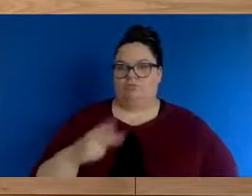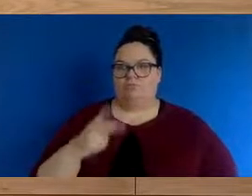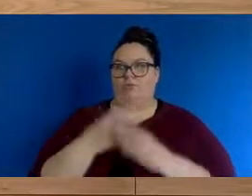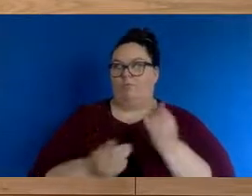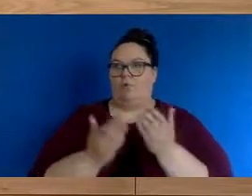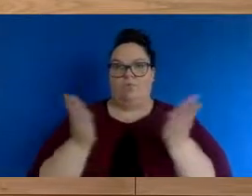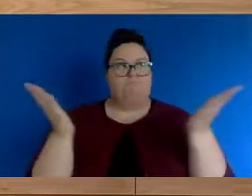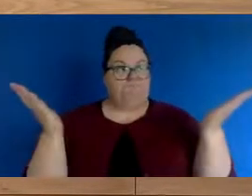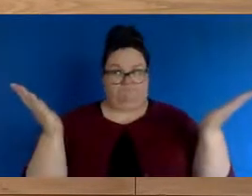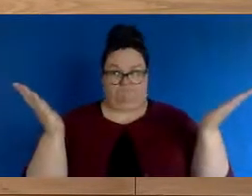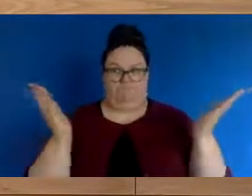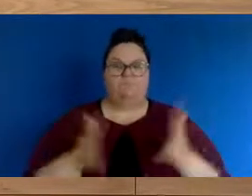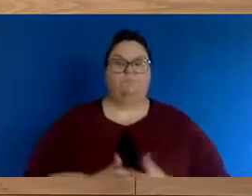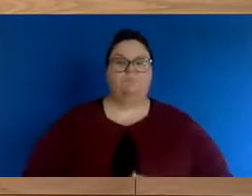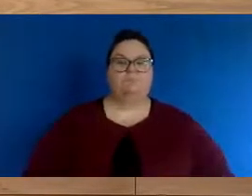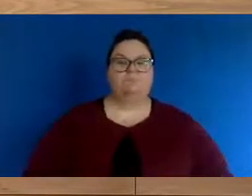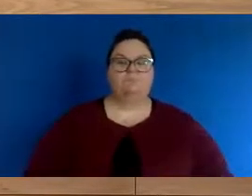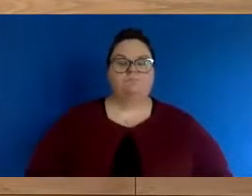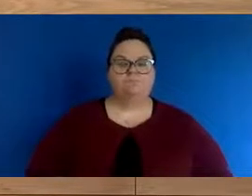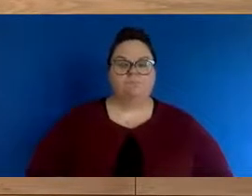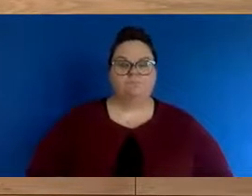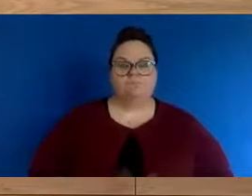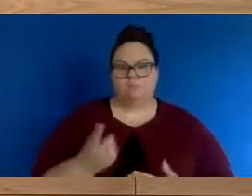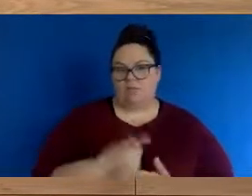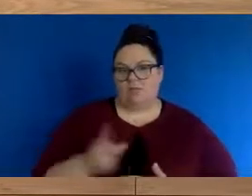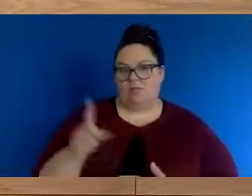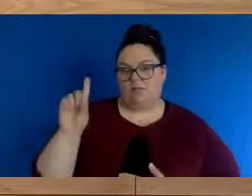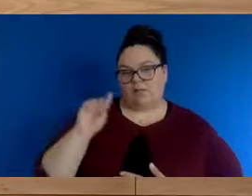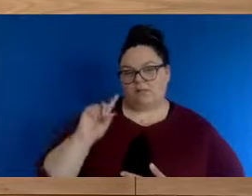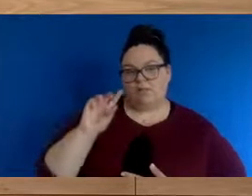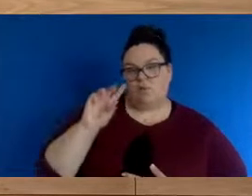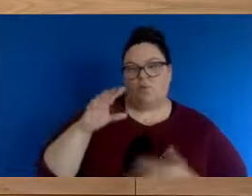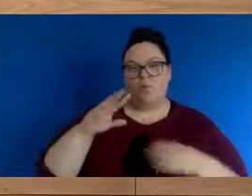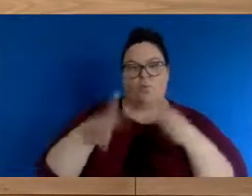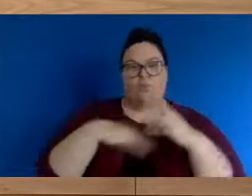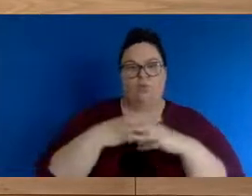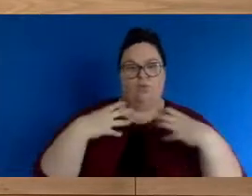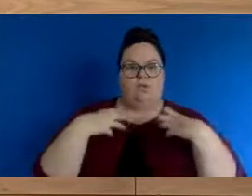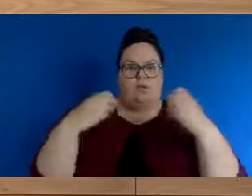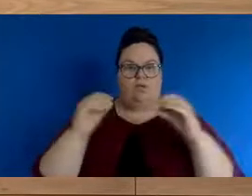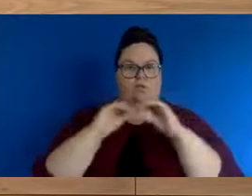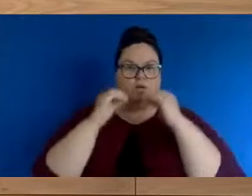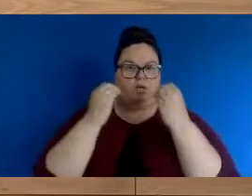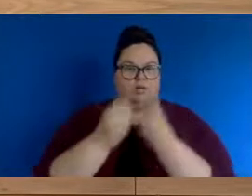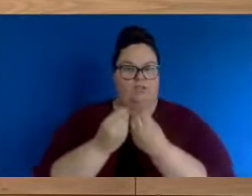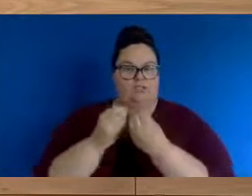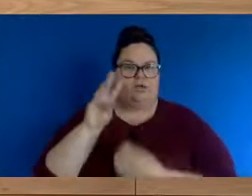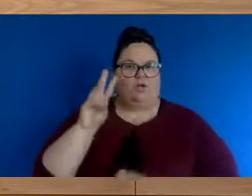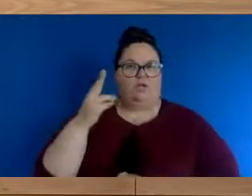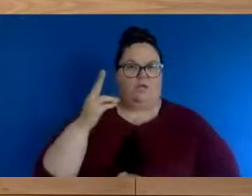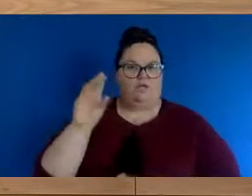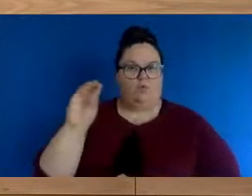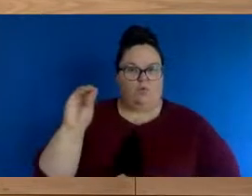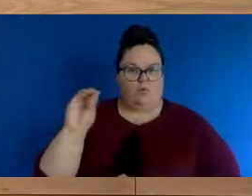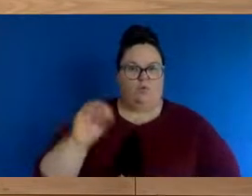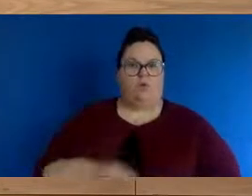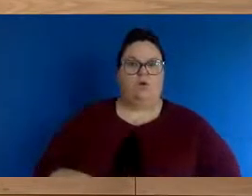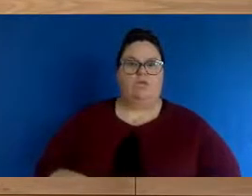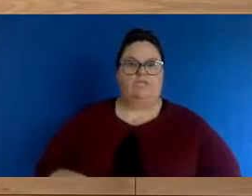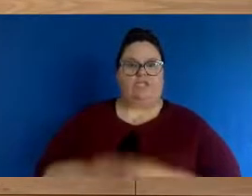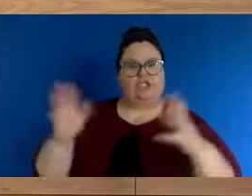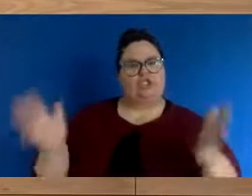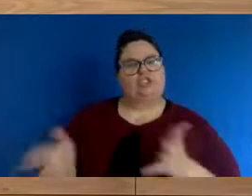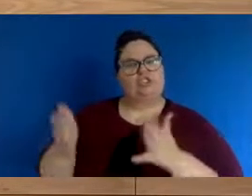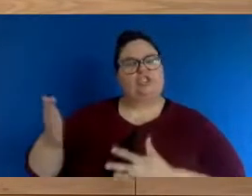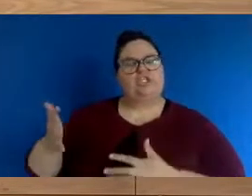Minister. So last week, the World Health Organization issued a statement saying, urging countries to